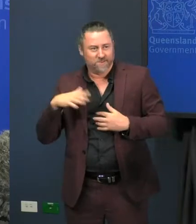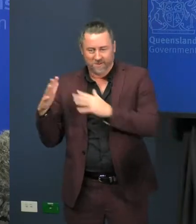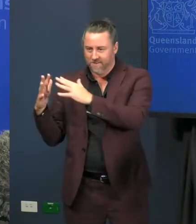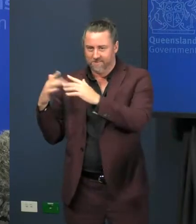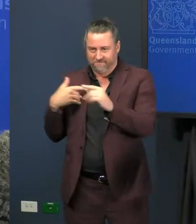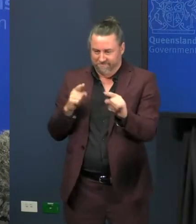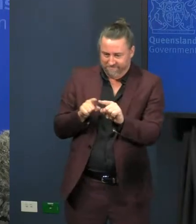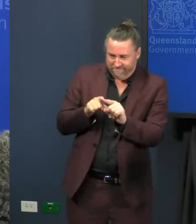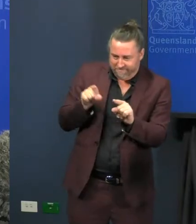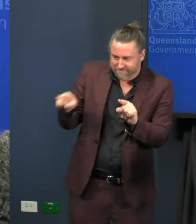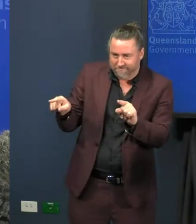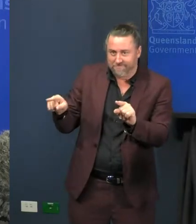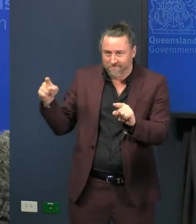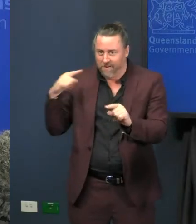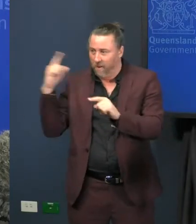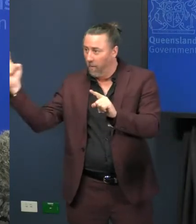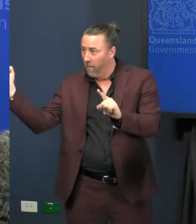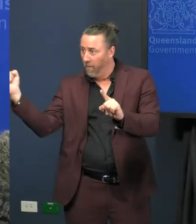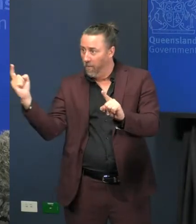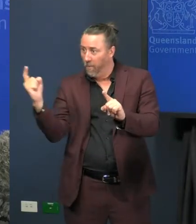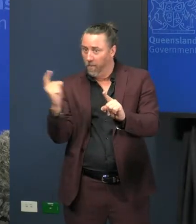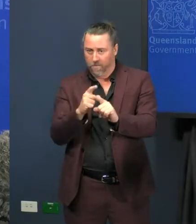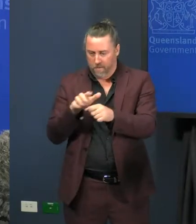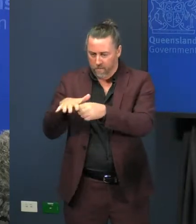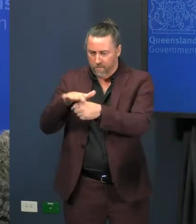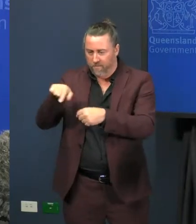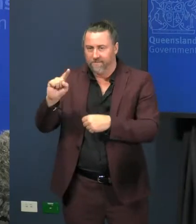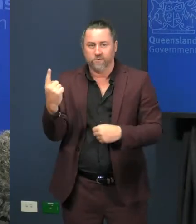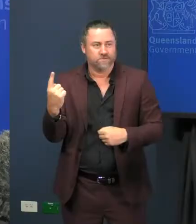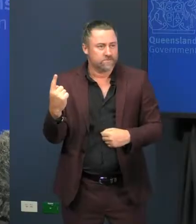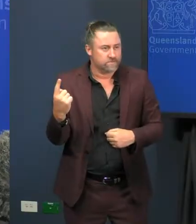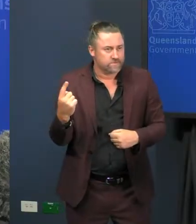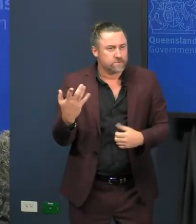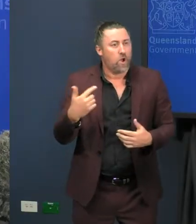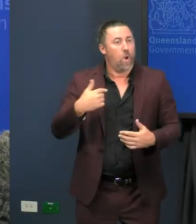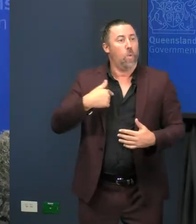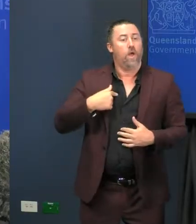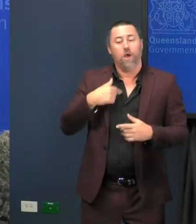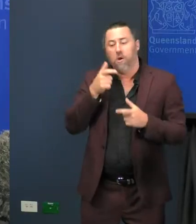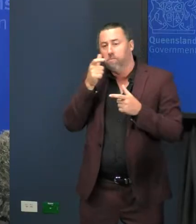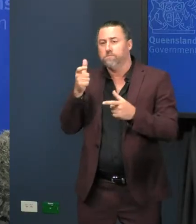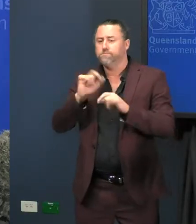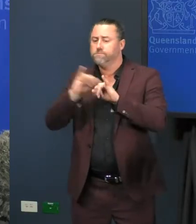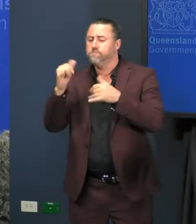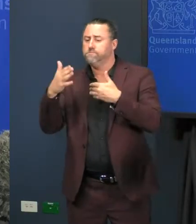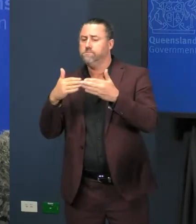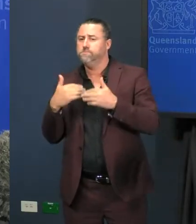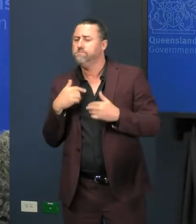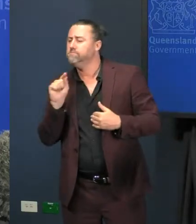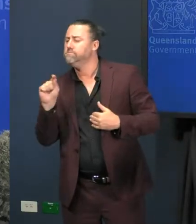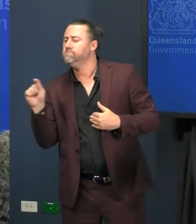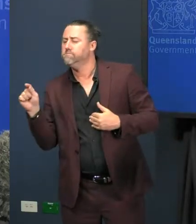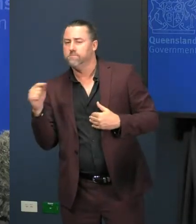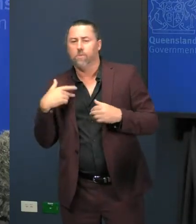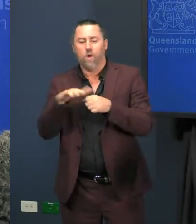present a risk to the disaster management system. And as a result, I've asked our local government, our district